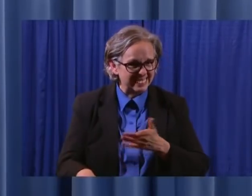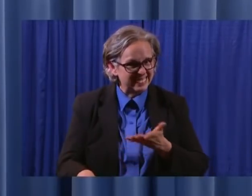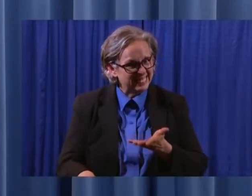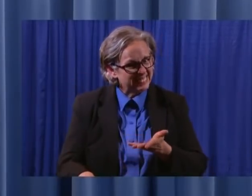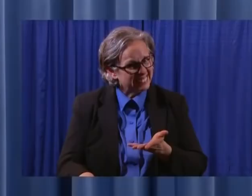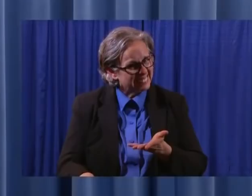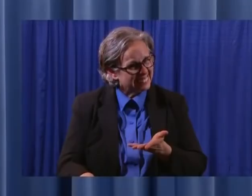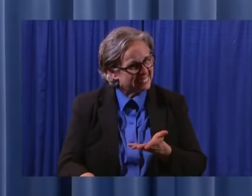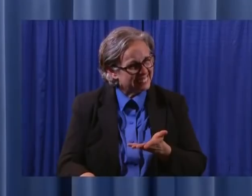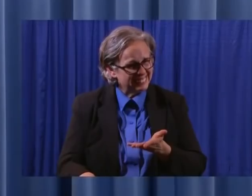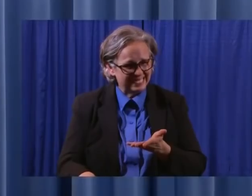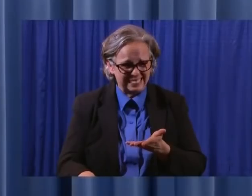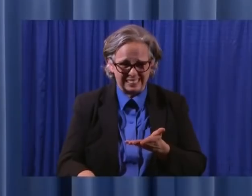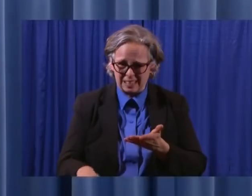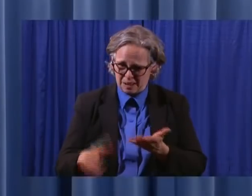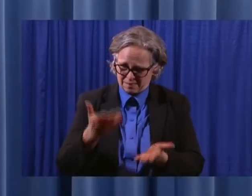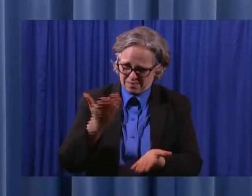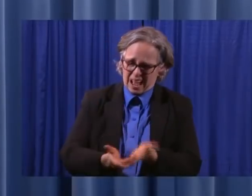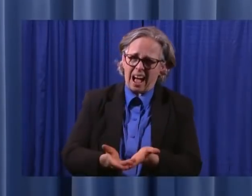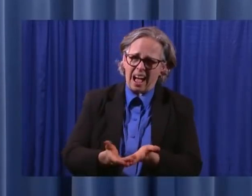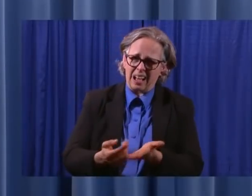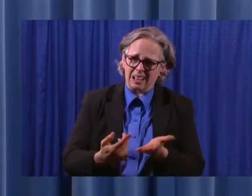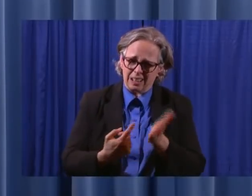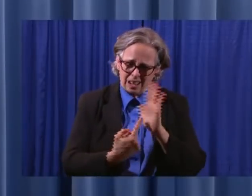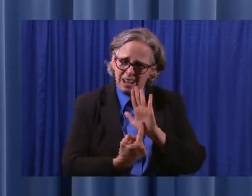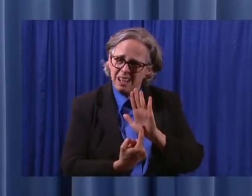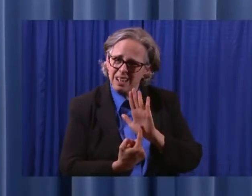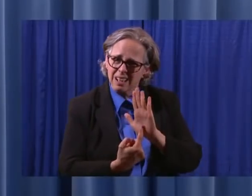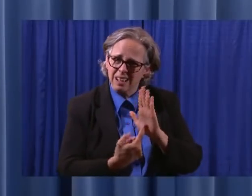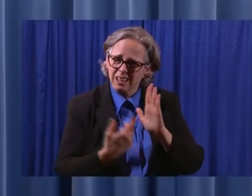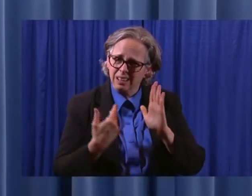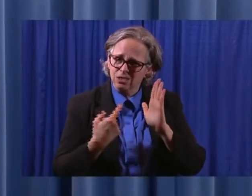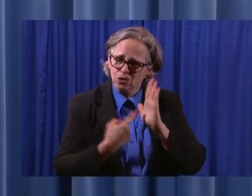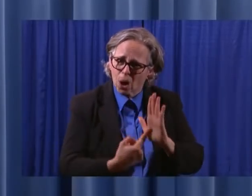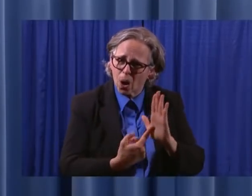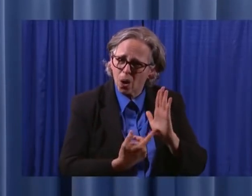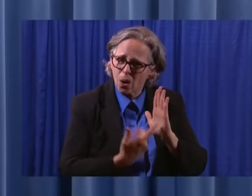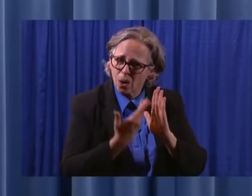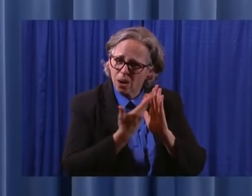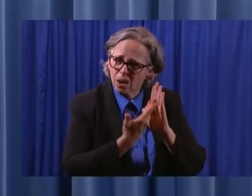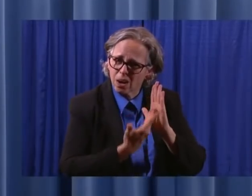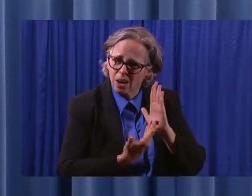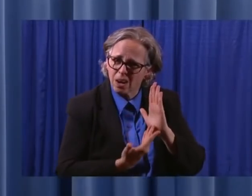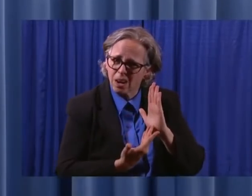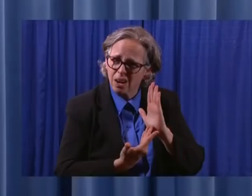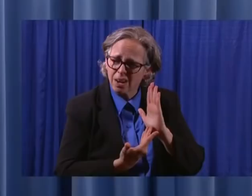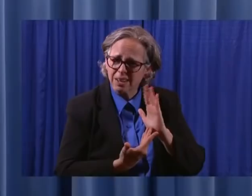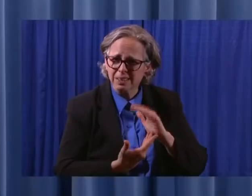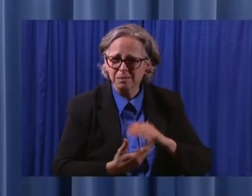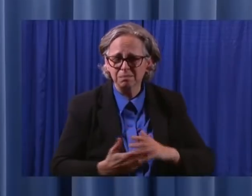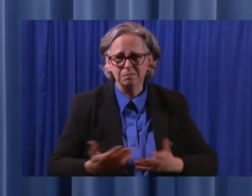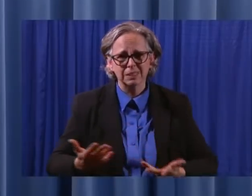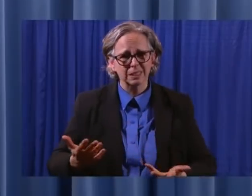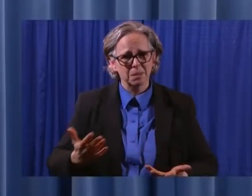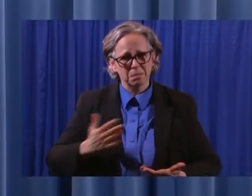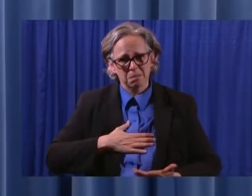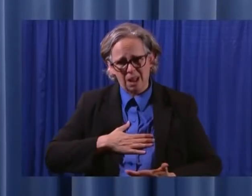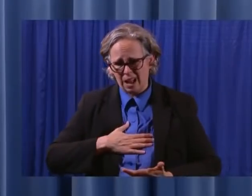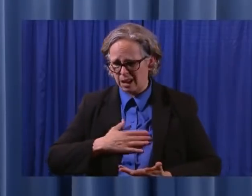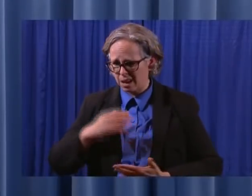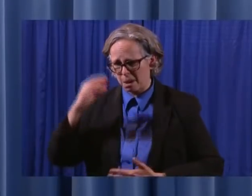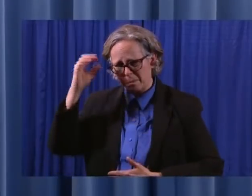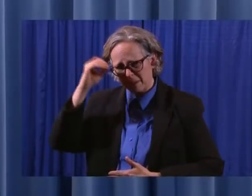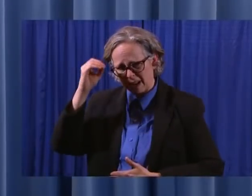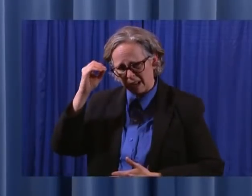what the facts are. So there is no doubt in my position. There is no doubt in what medical